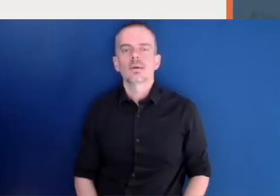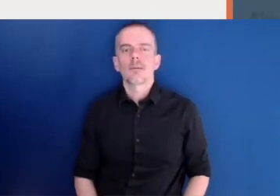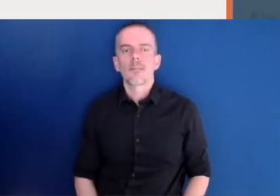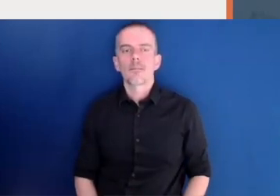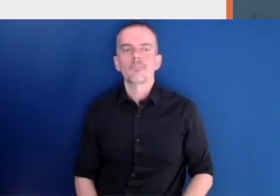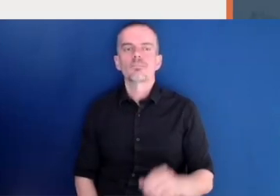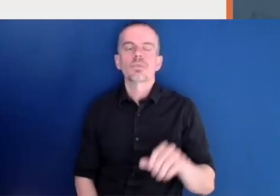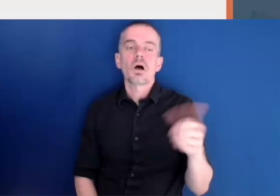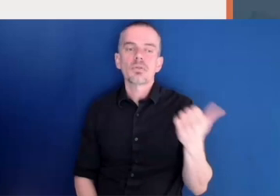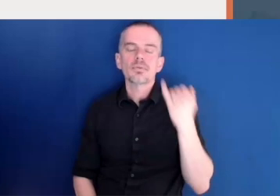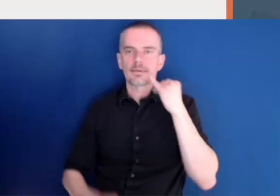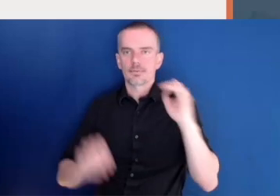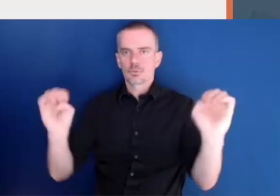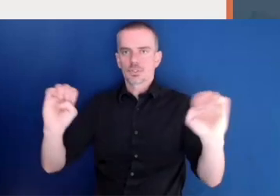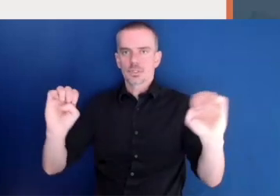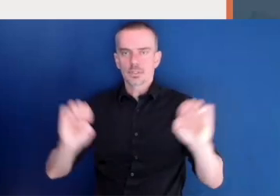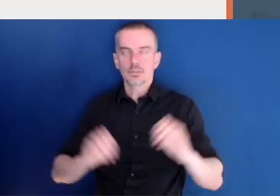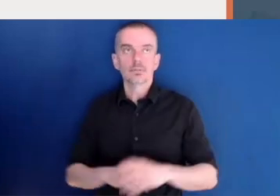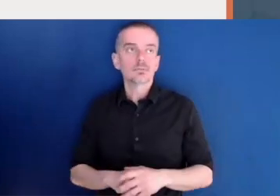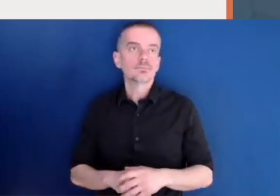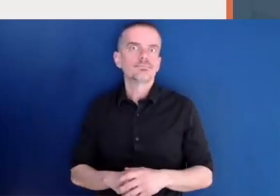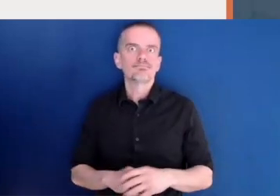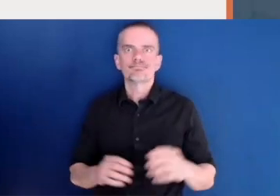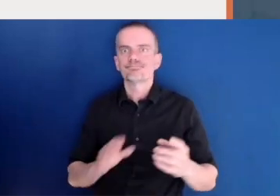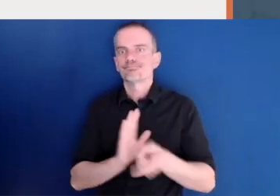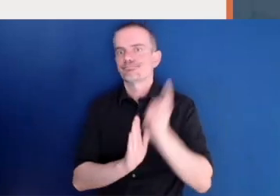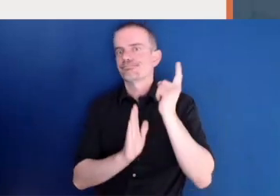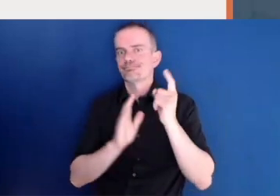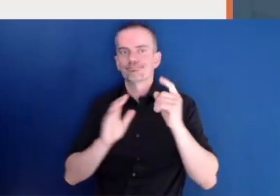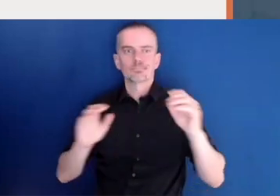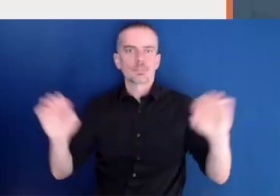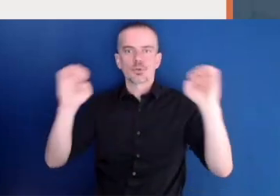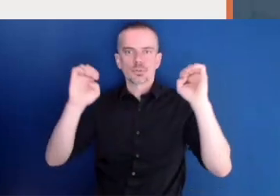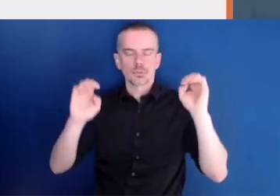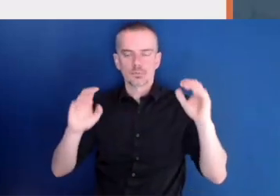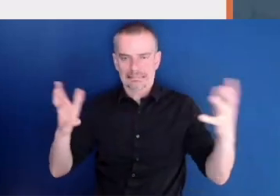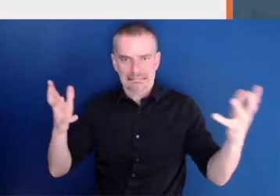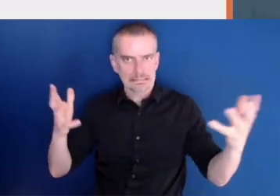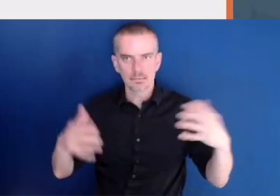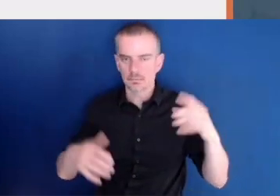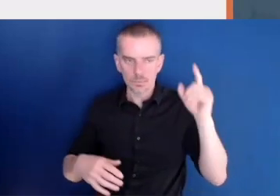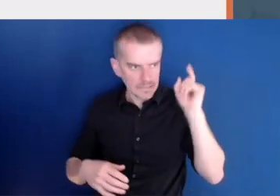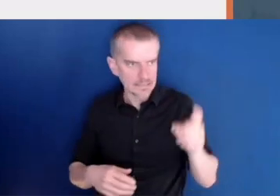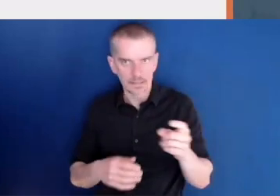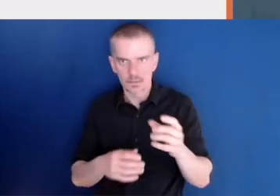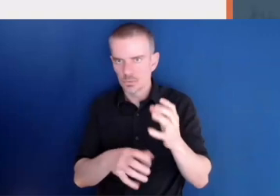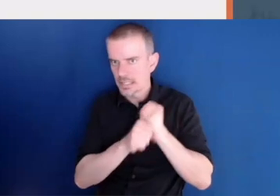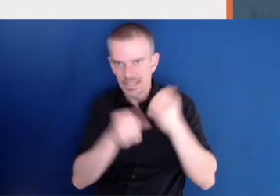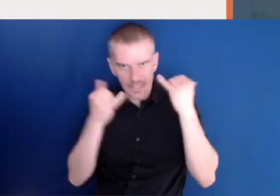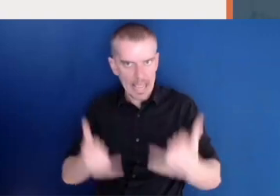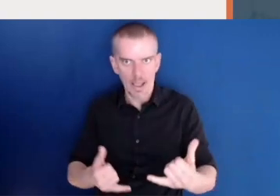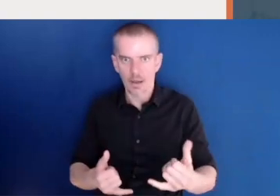Or if there's an emergency, if there's an emergency in place and we need these goods and services